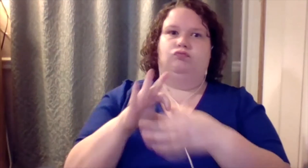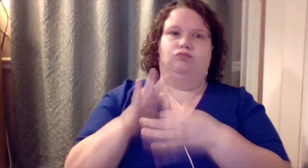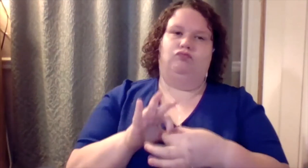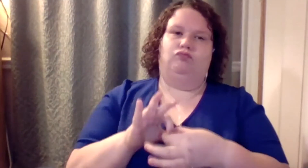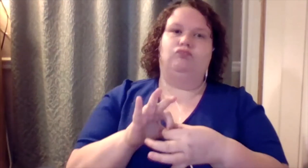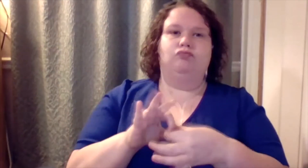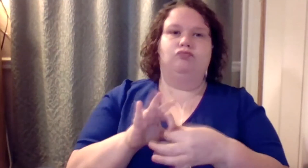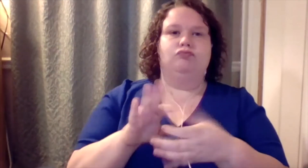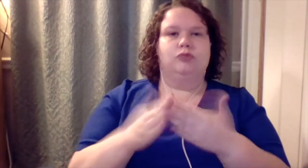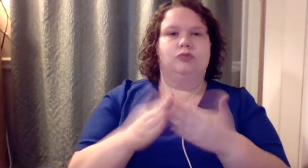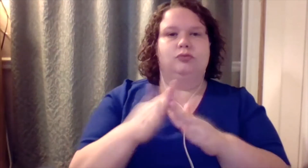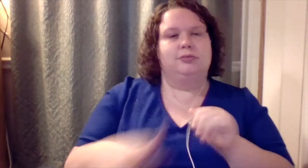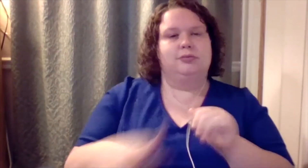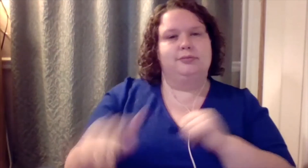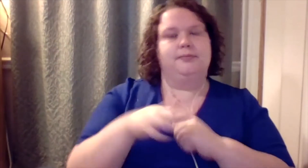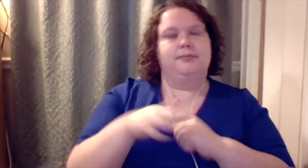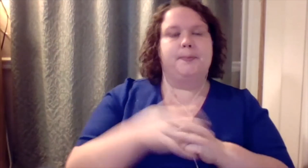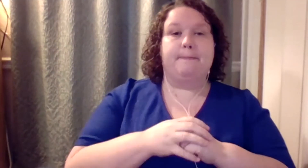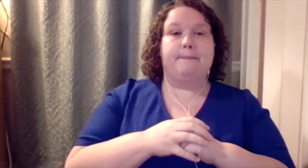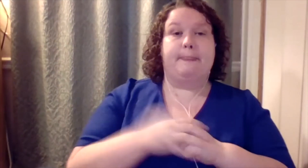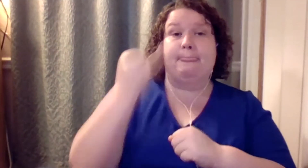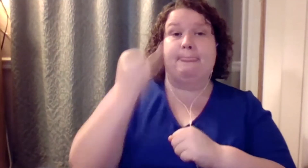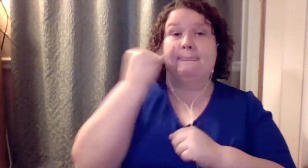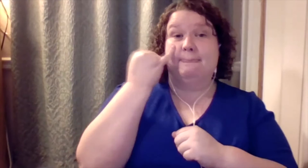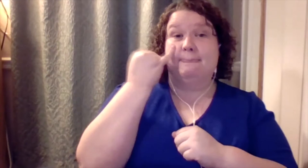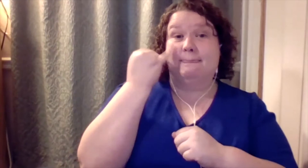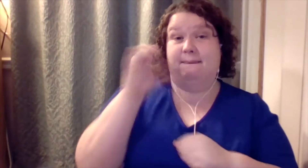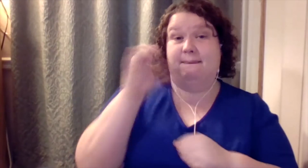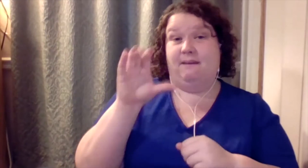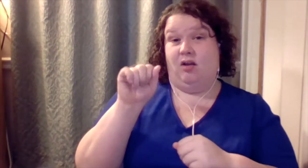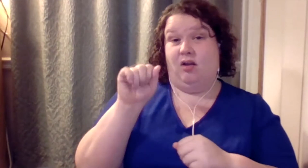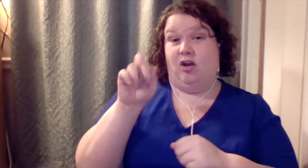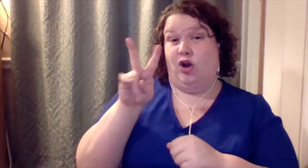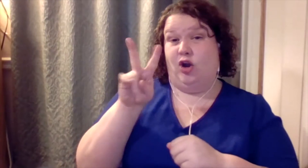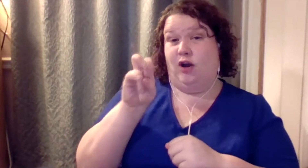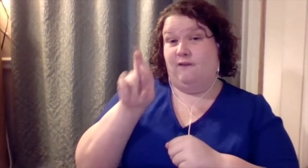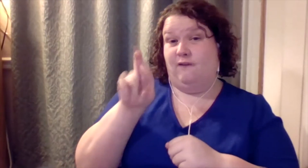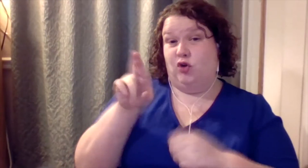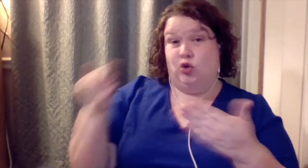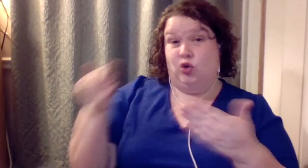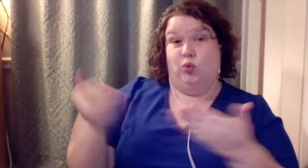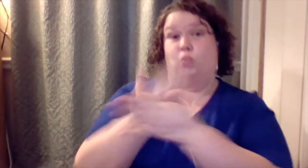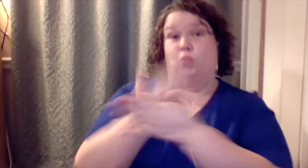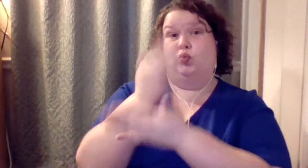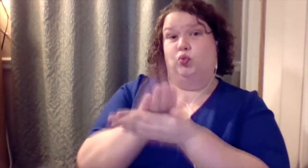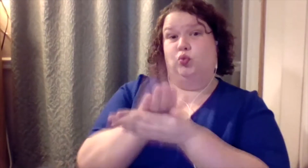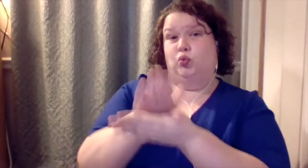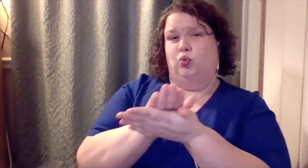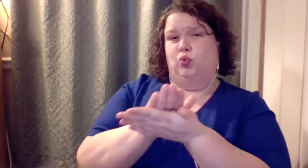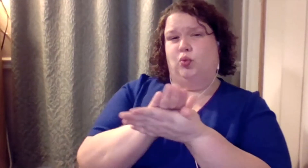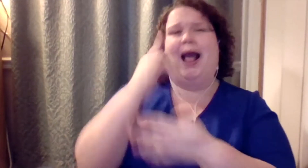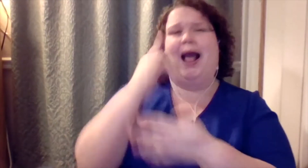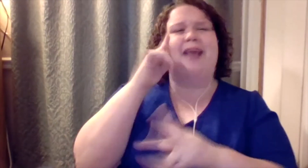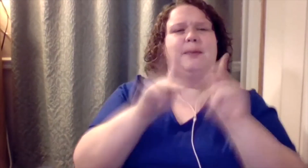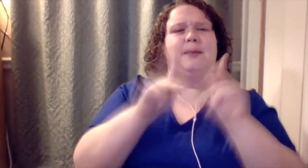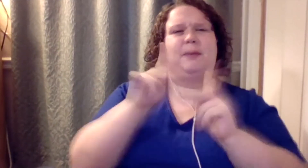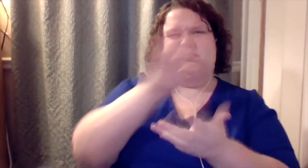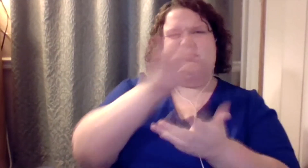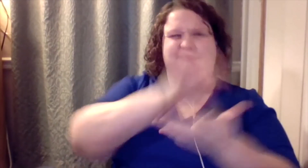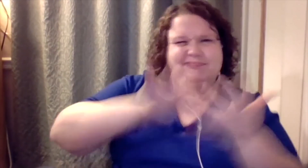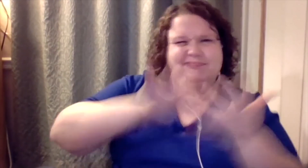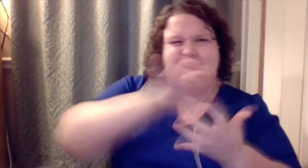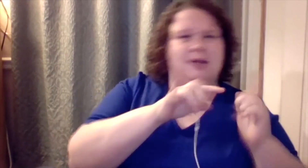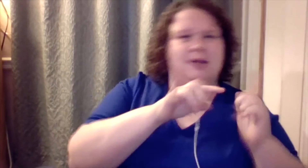If it's going to be a new school, I don't know. I don't know I think there's still mixed feelings just because there are so many people here that